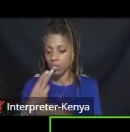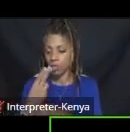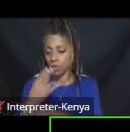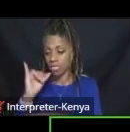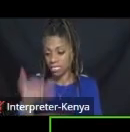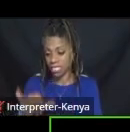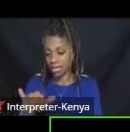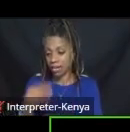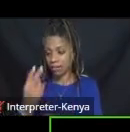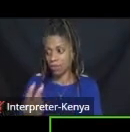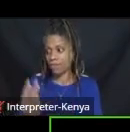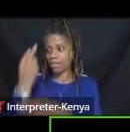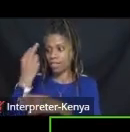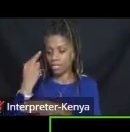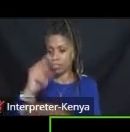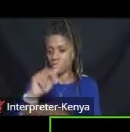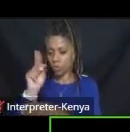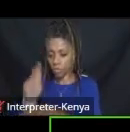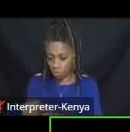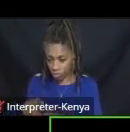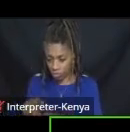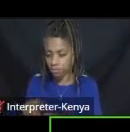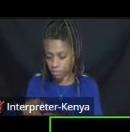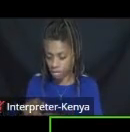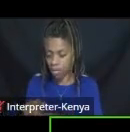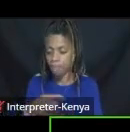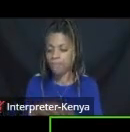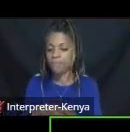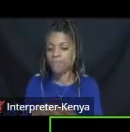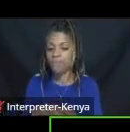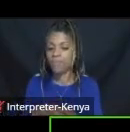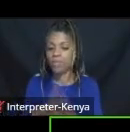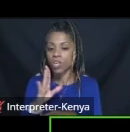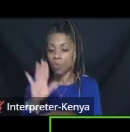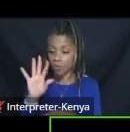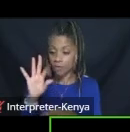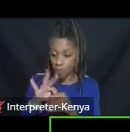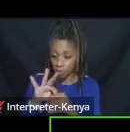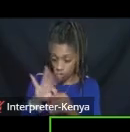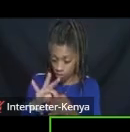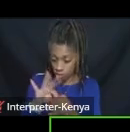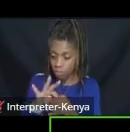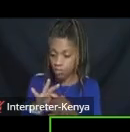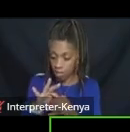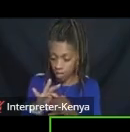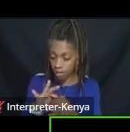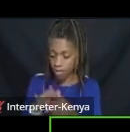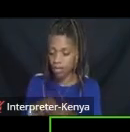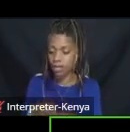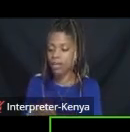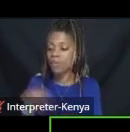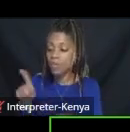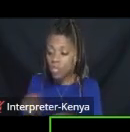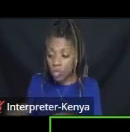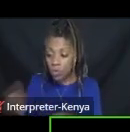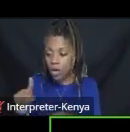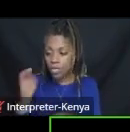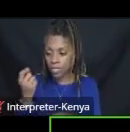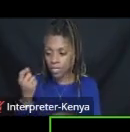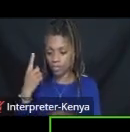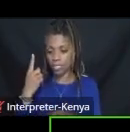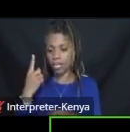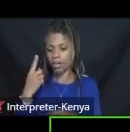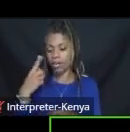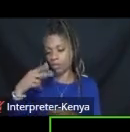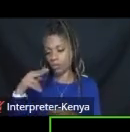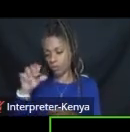You're going to vote on the profiles because the groups that made these have voted on them, but you guys are the ones closest to these profiles. So we want to make sure that you have that chance to do